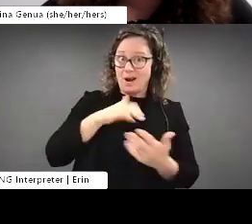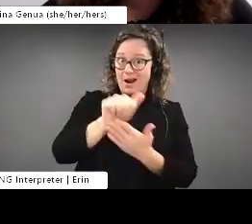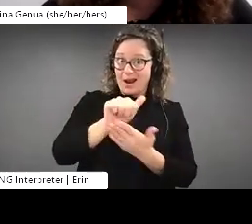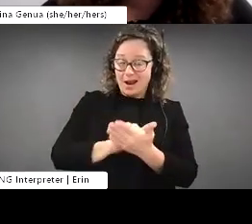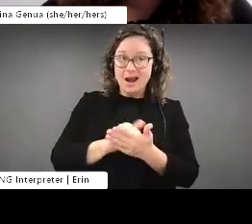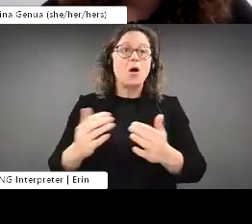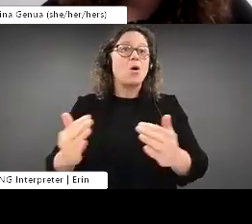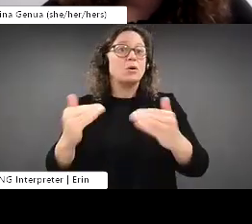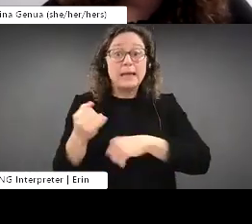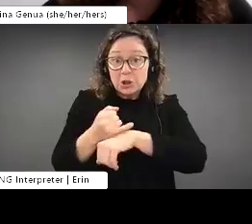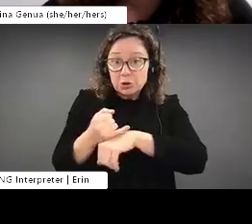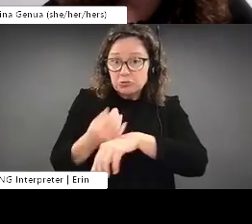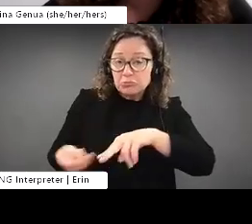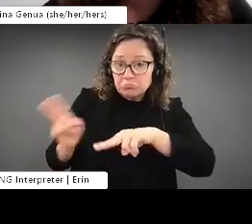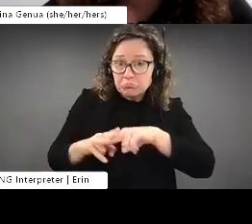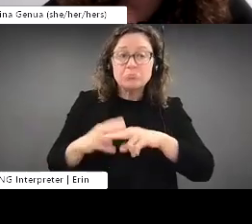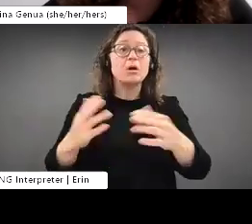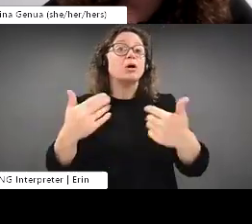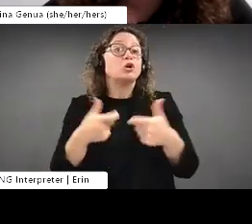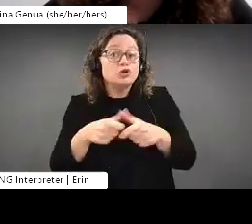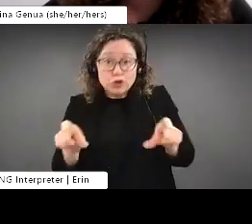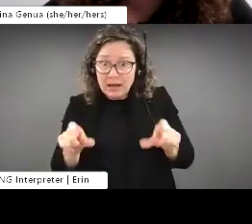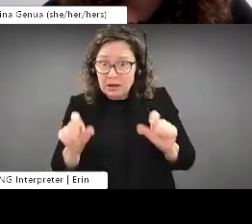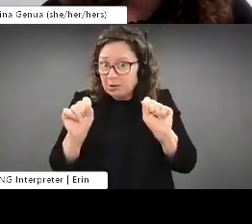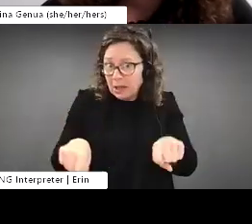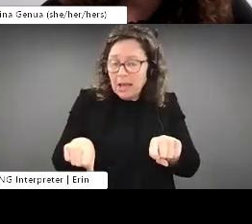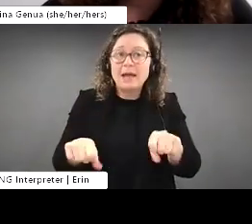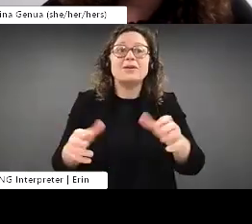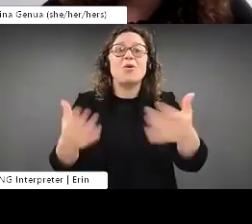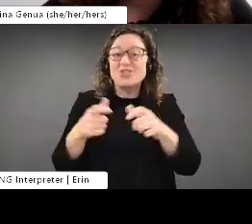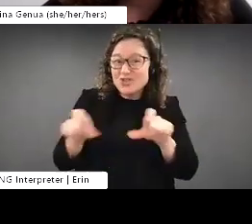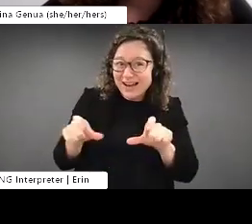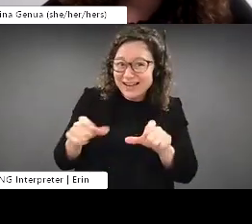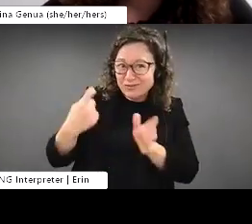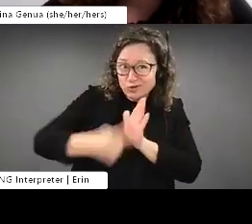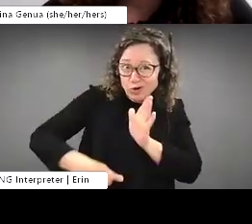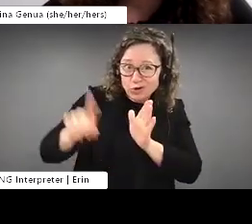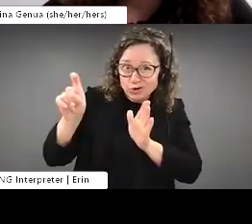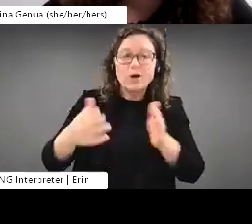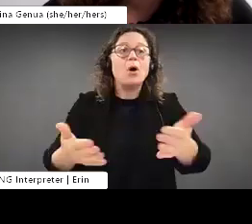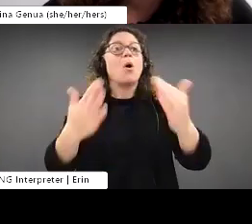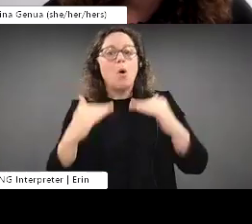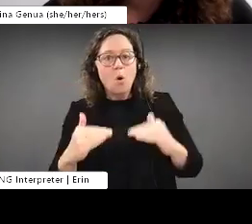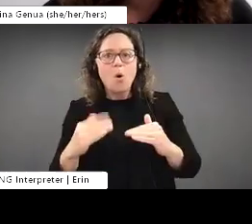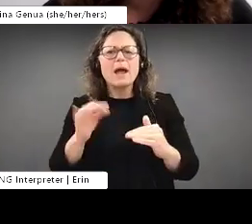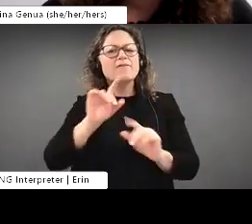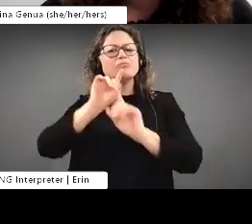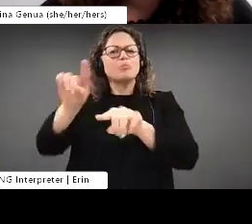write checks? And do I need to pay a fee to write a check? And does it cost me money to order